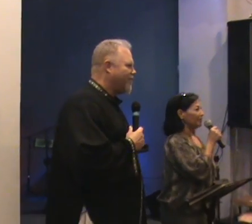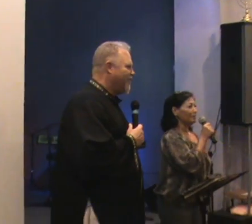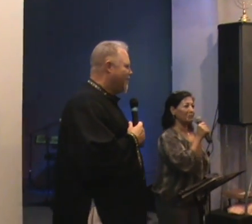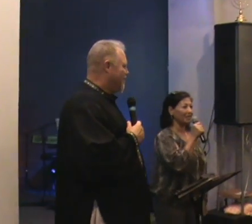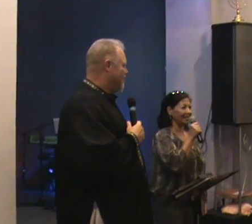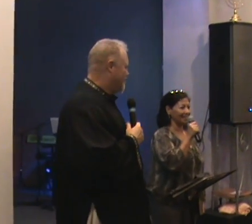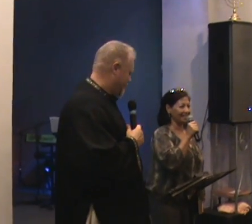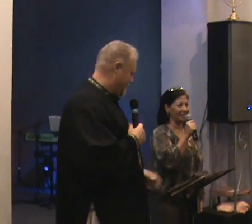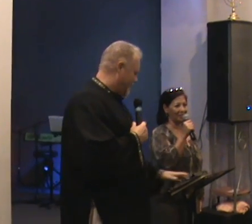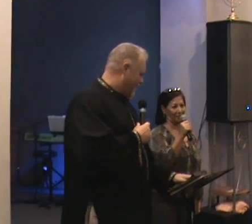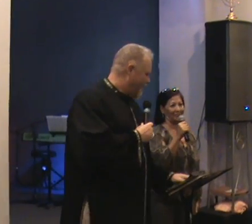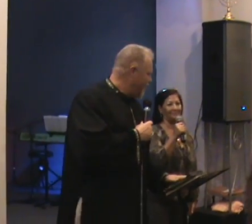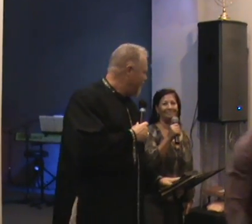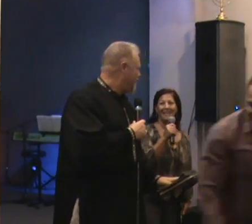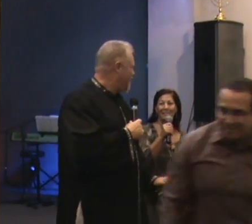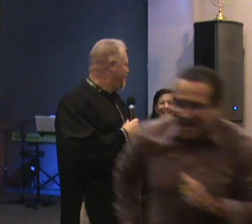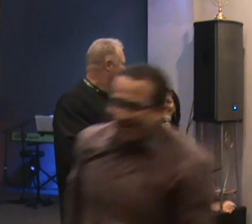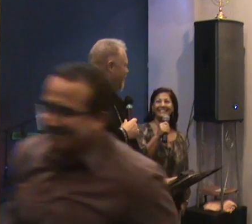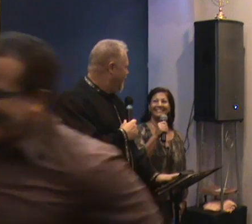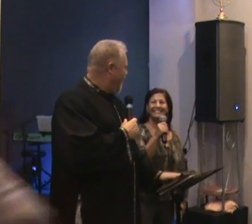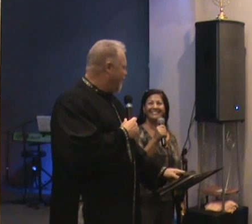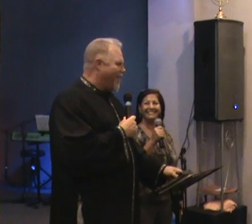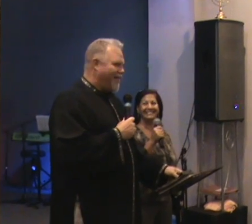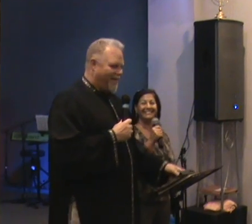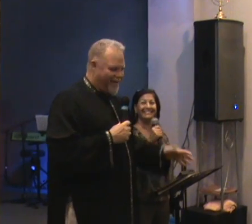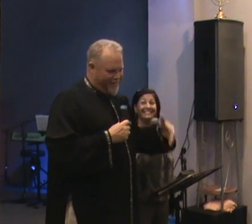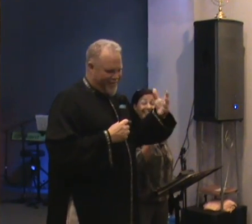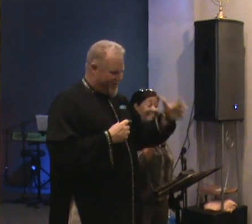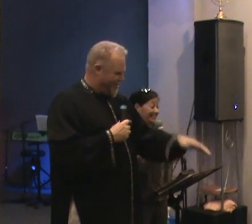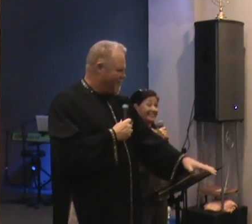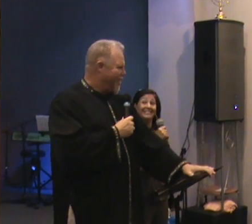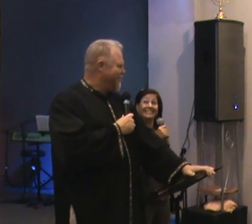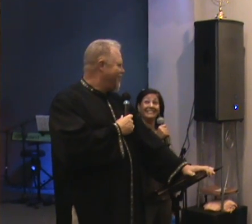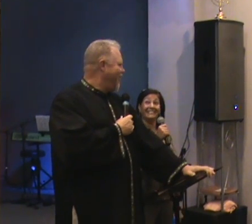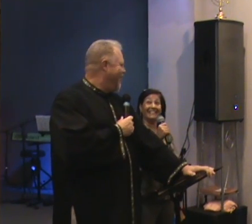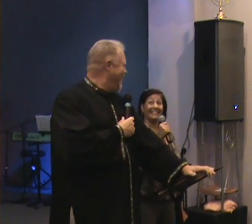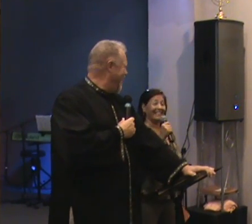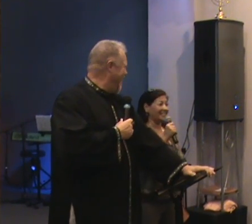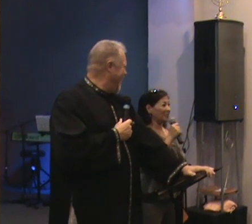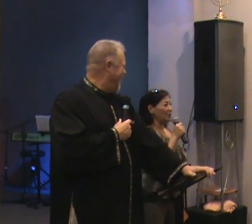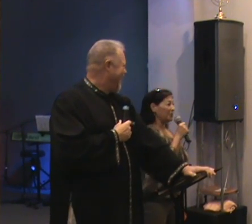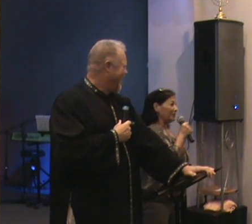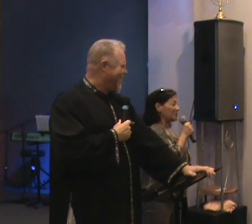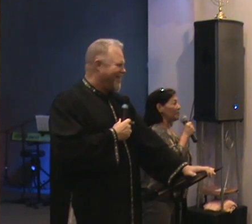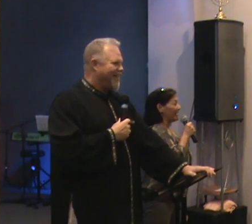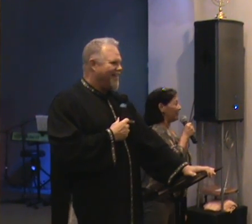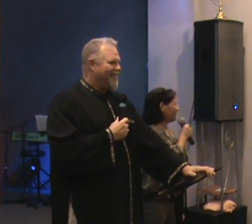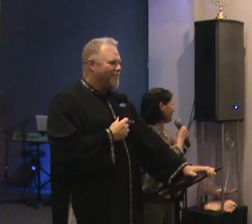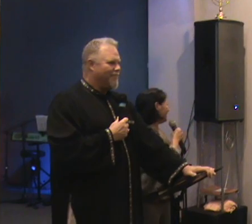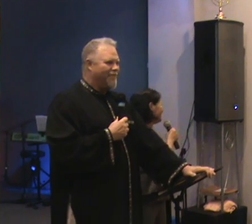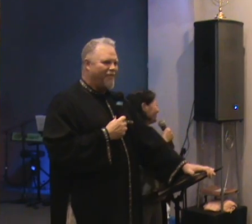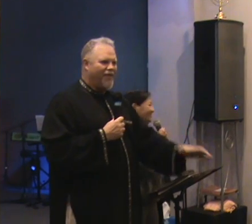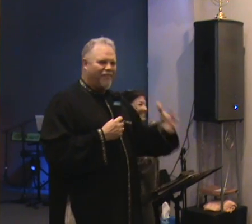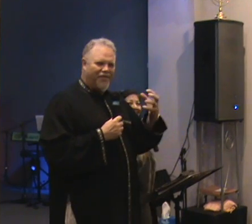me dijeron, vamos a la casa de Dios. Amen. Amen. I'm kind of stunned. Estoy un poco asombrado